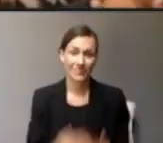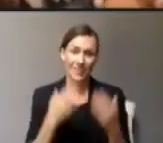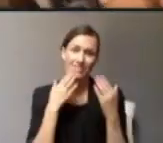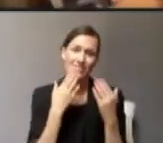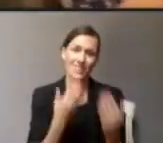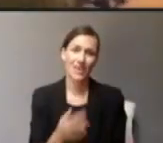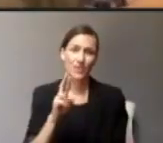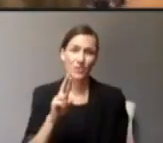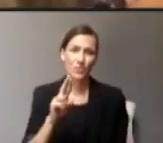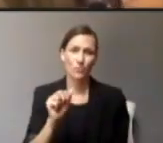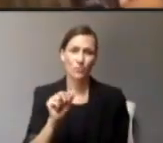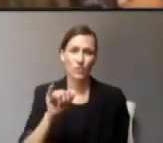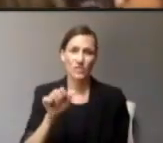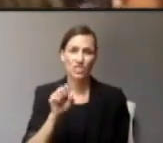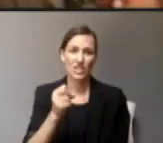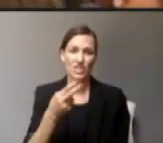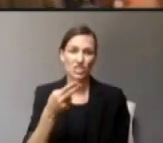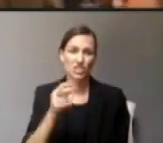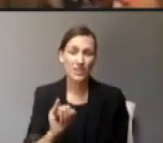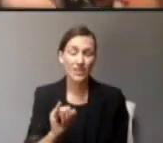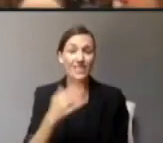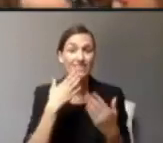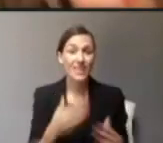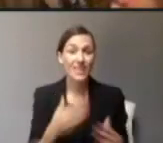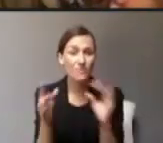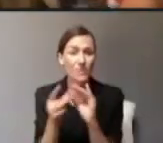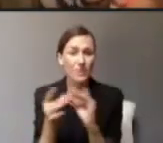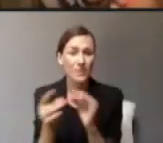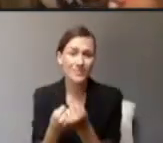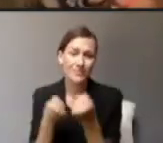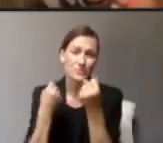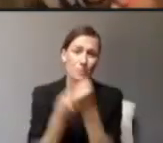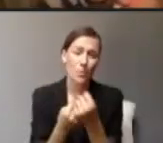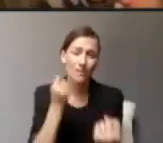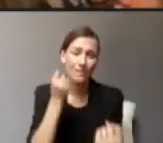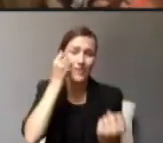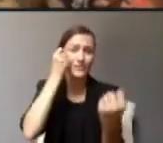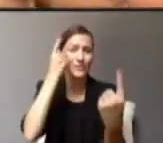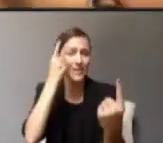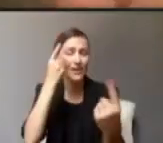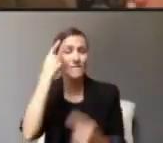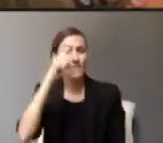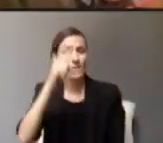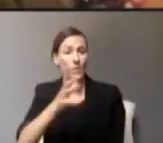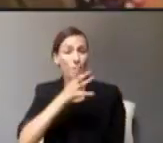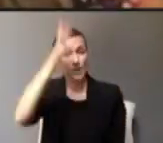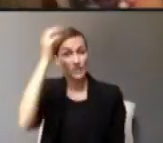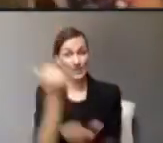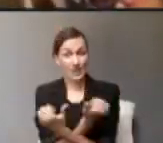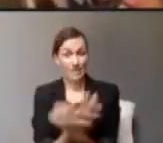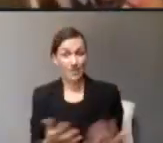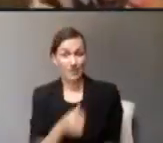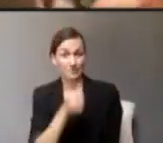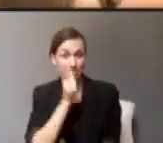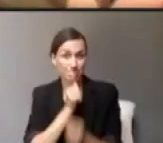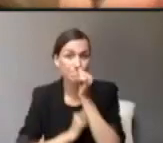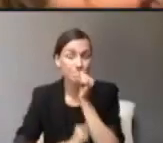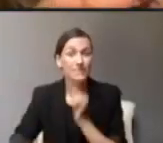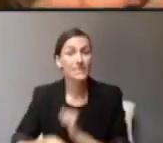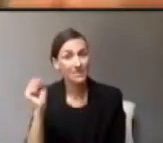and thank you for that message of support and understanding for parents and everything that we're dealing with. Because